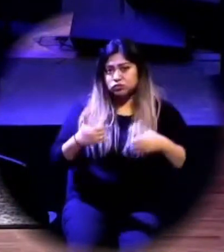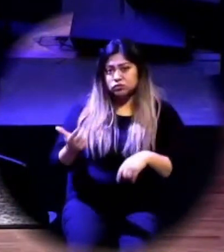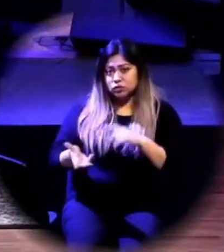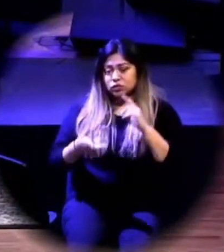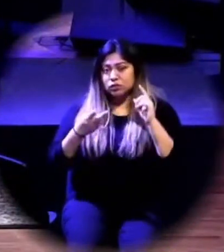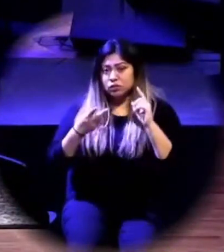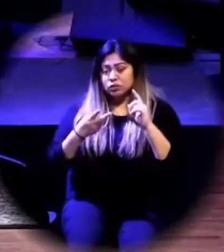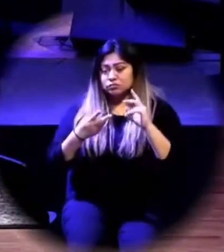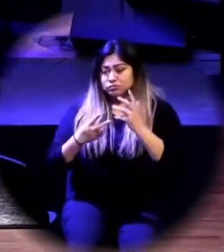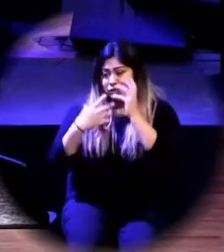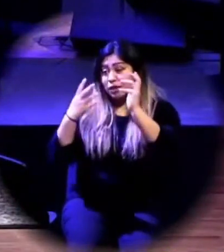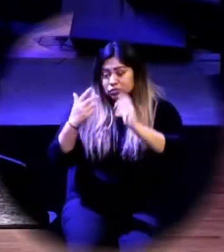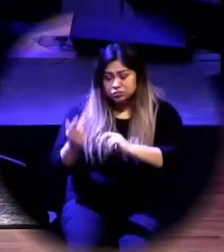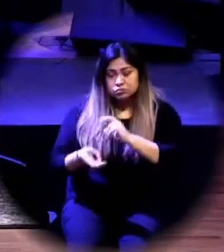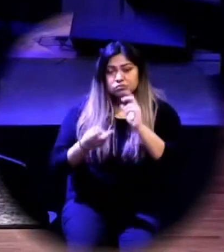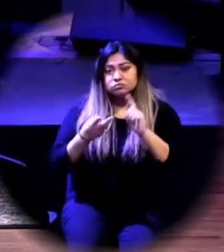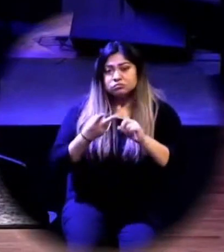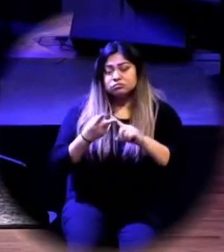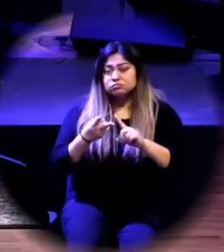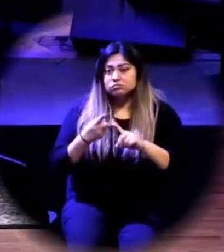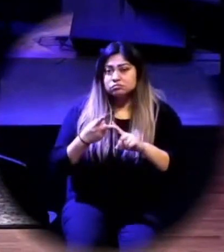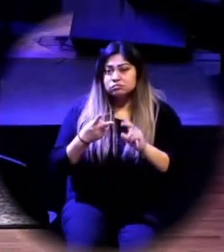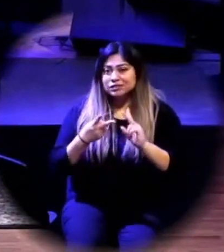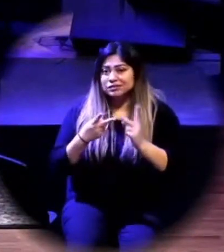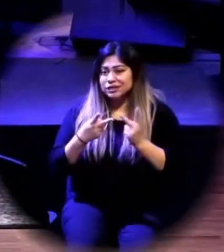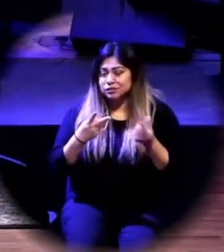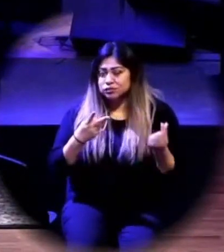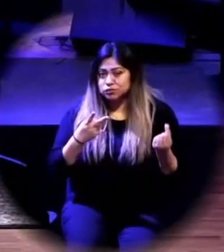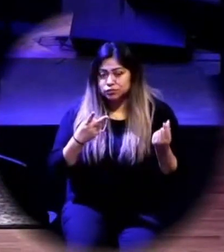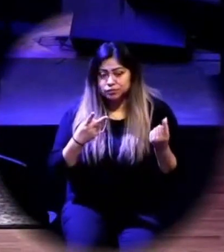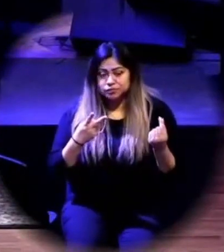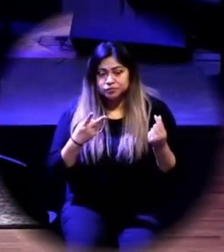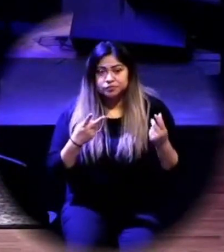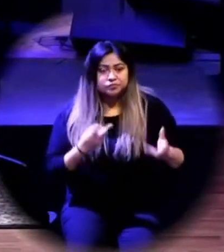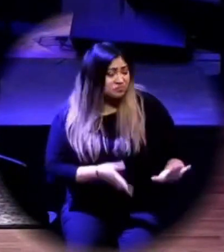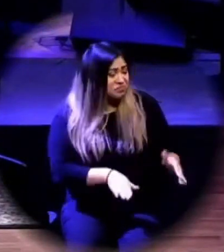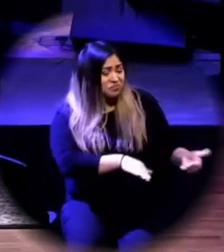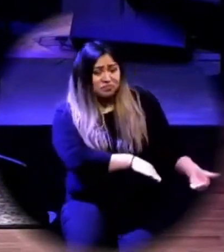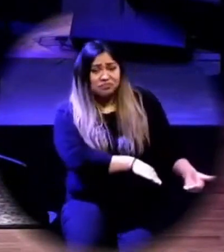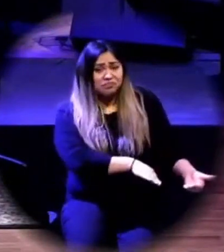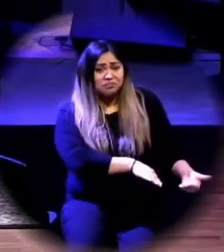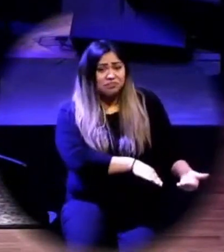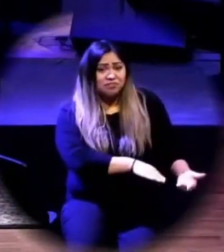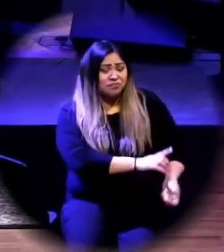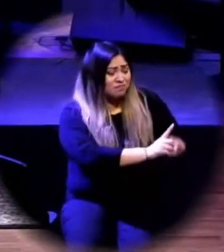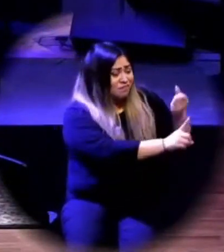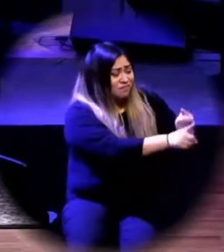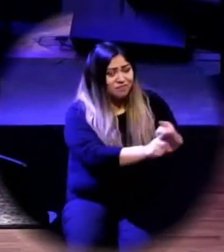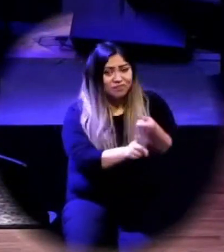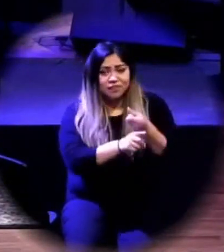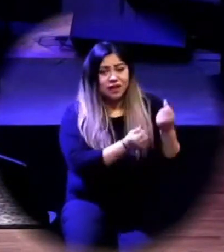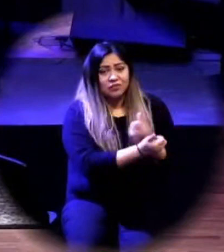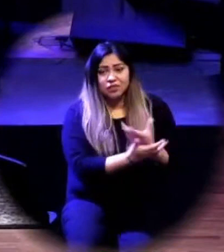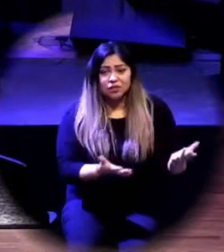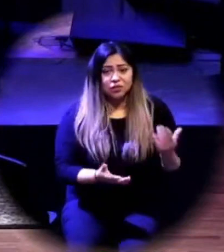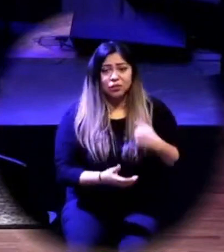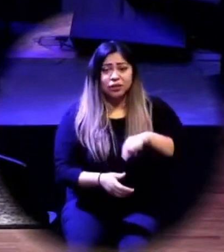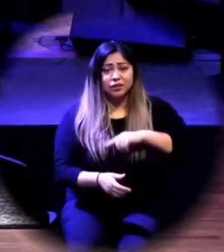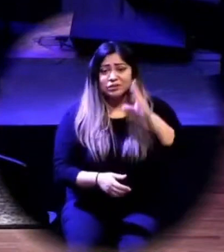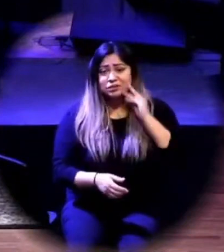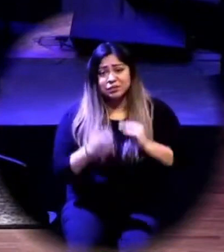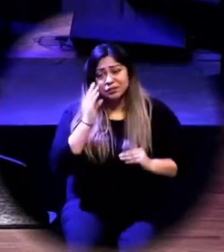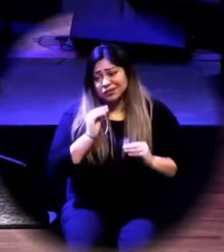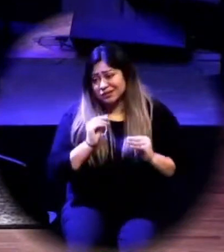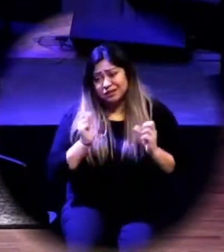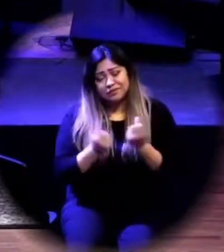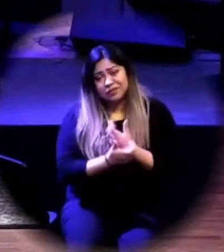just such a part of this life, because it affects everything we experience, that we will finally, I think for the